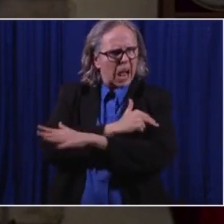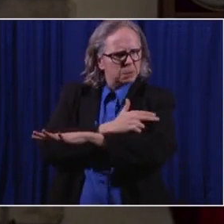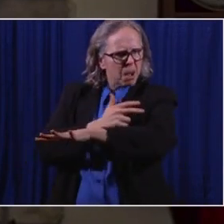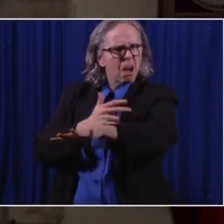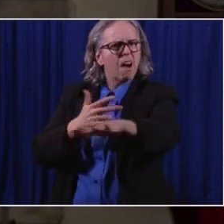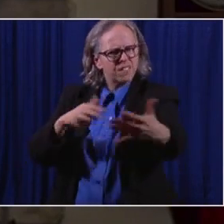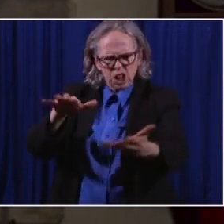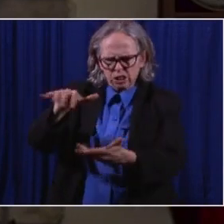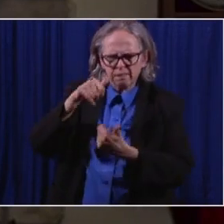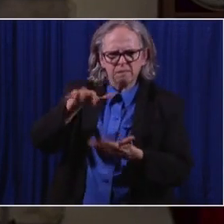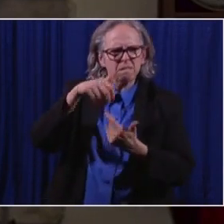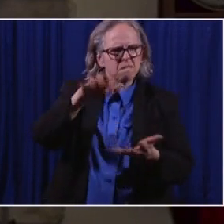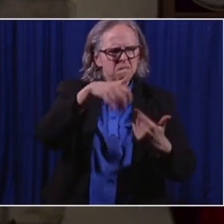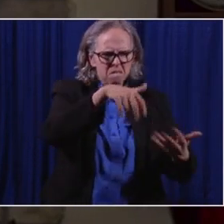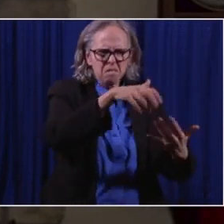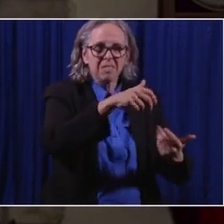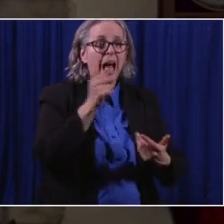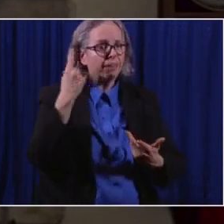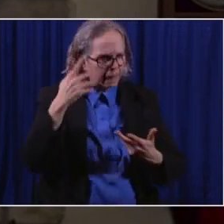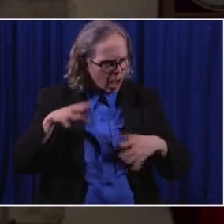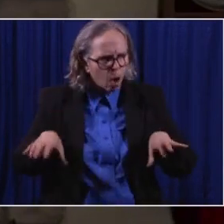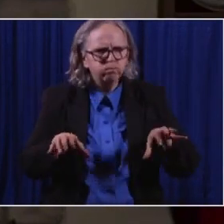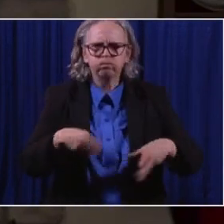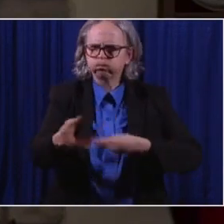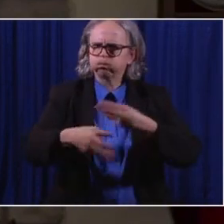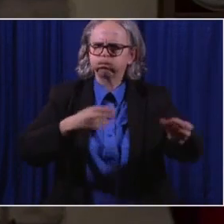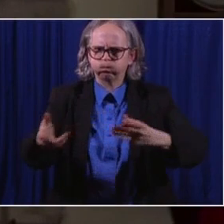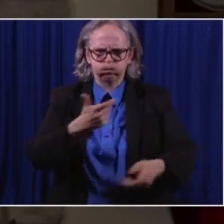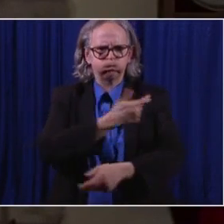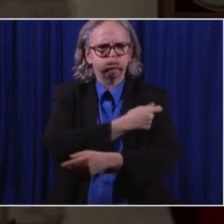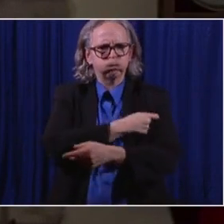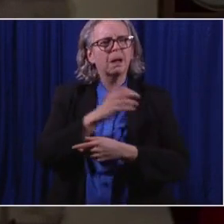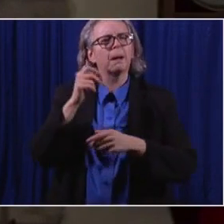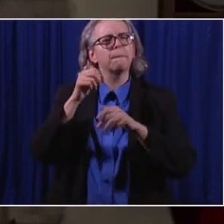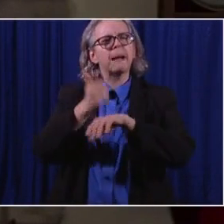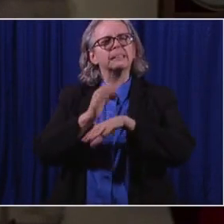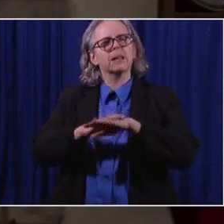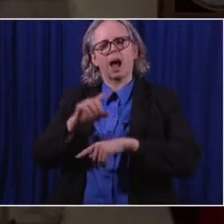which is get it out and get it into arms just as quickly as they can.